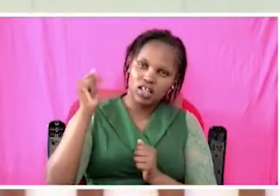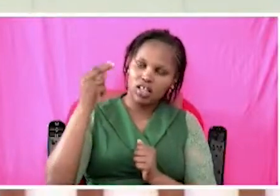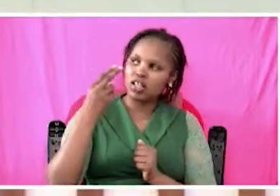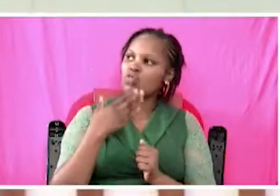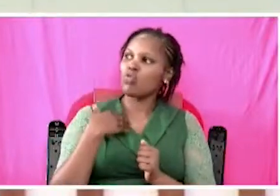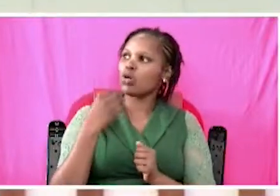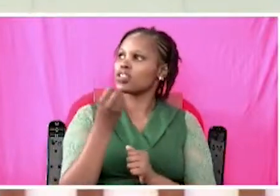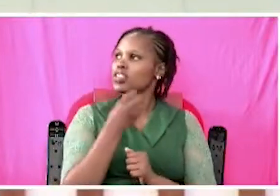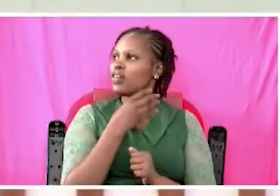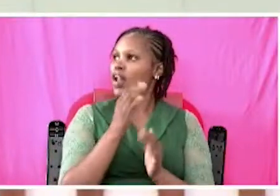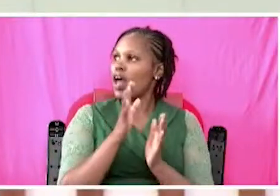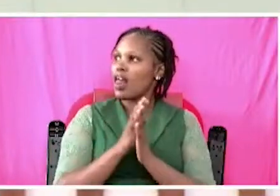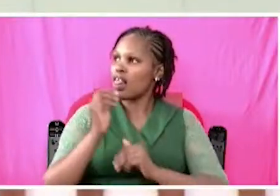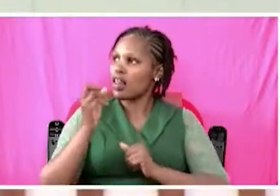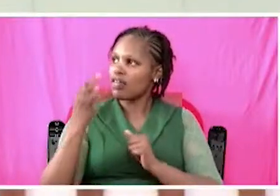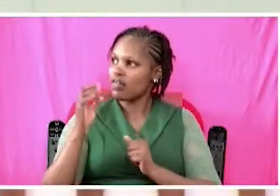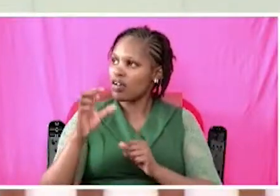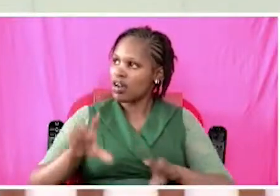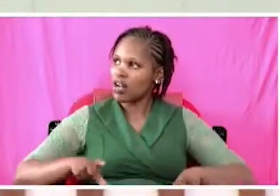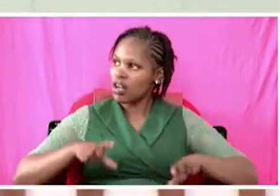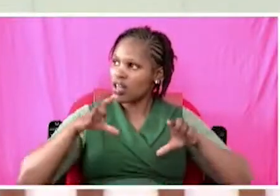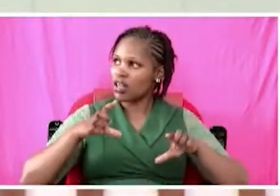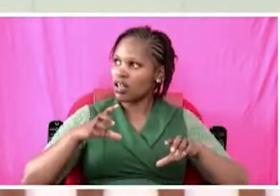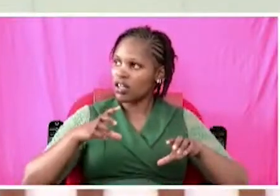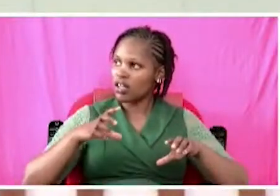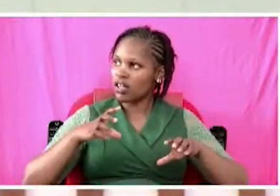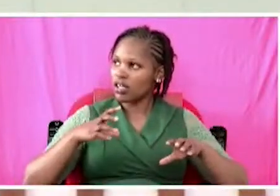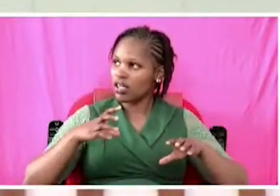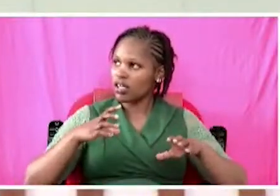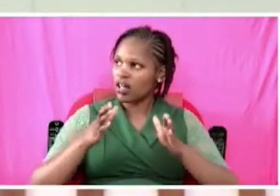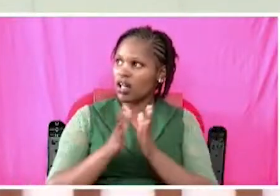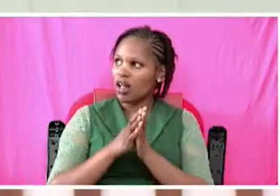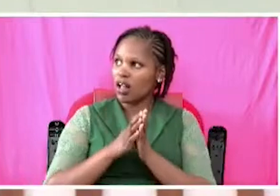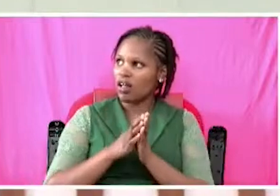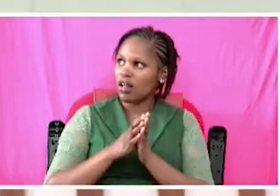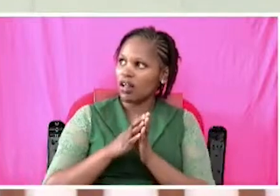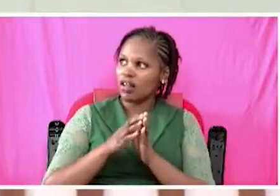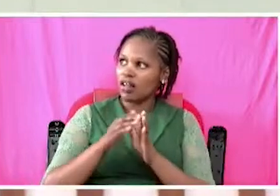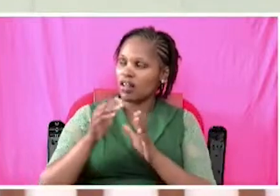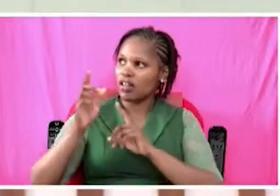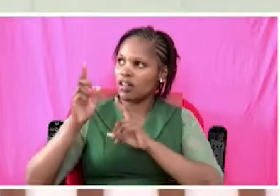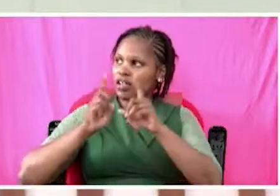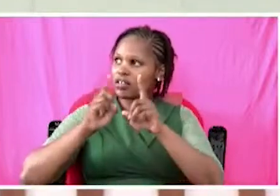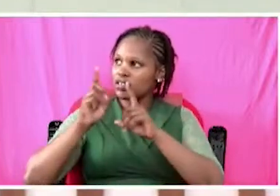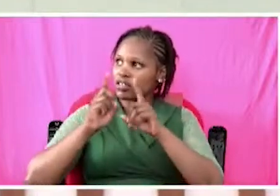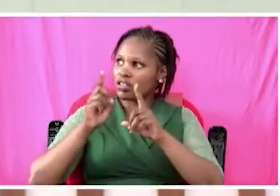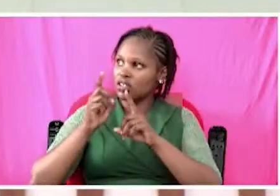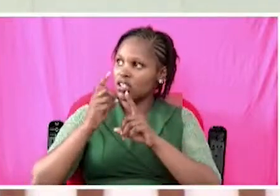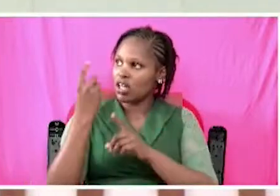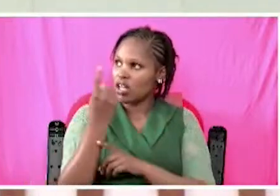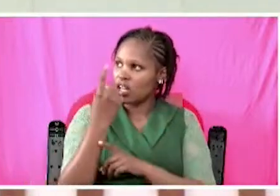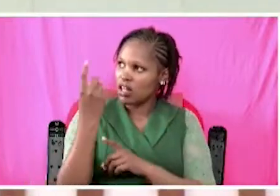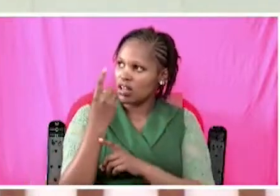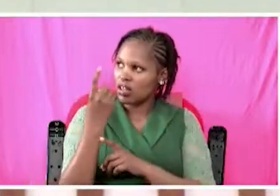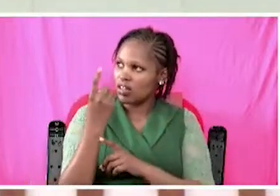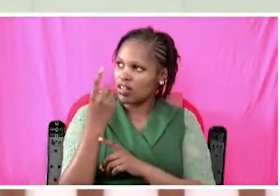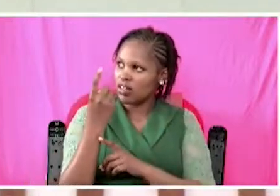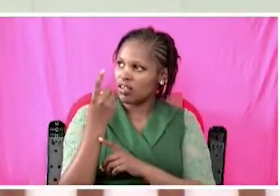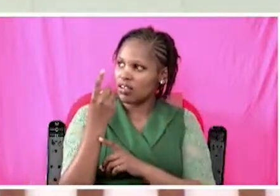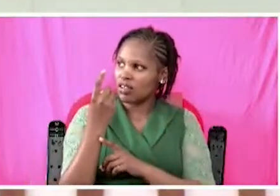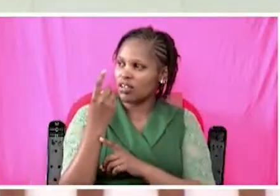came to Beersheba. He left his servant there and decided the journey alone. Dangerous thing to